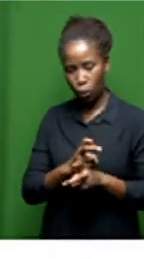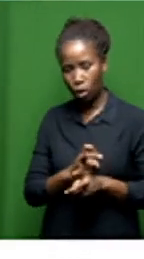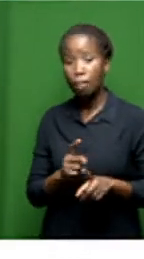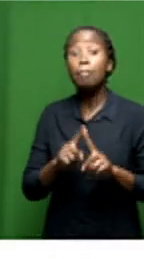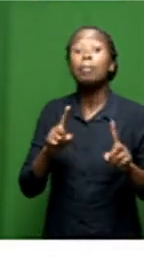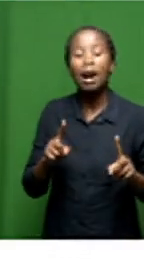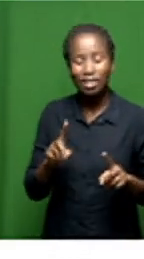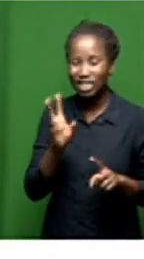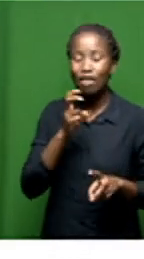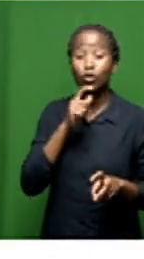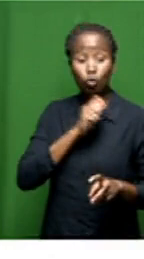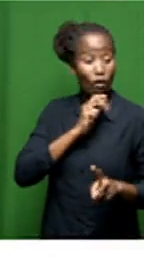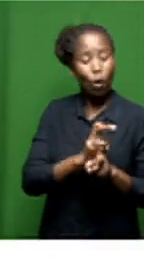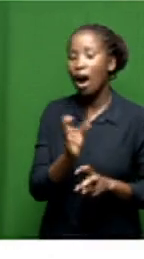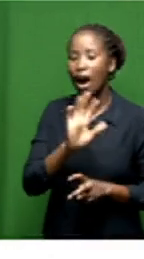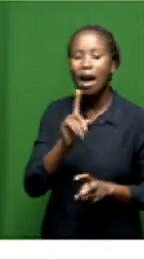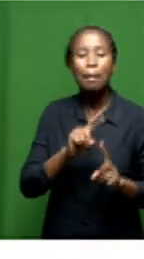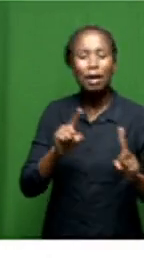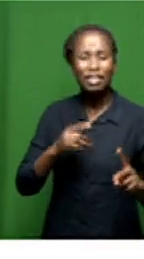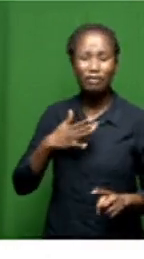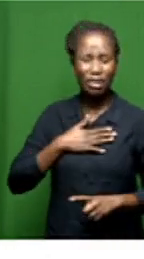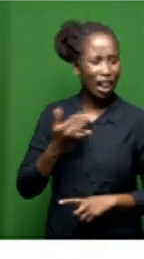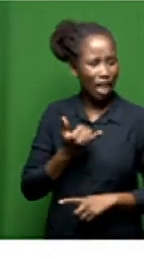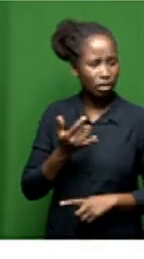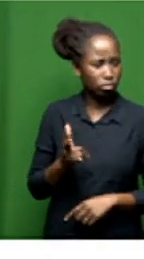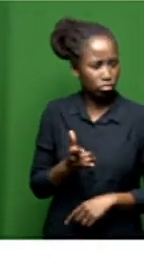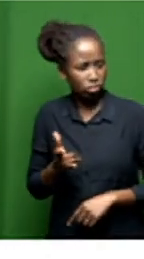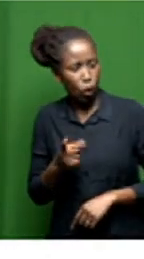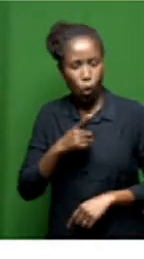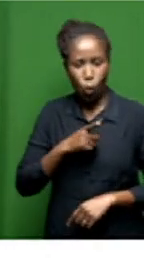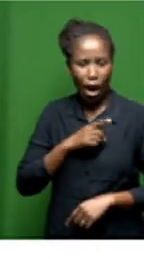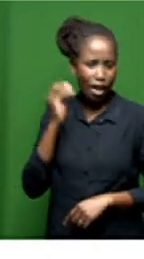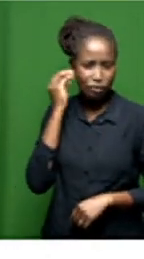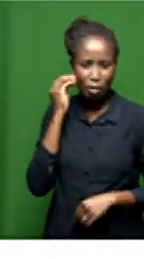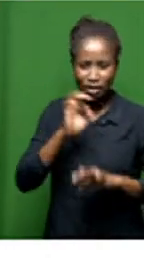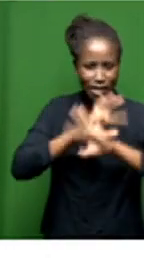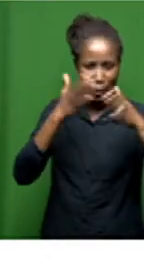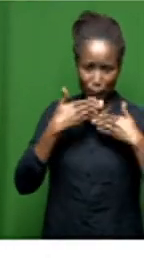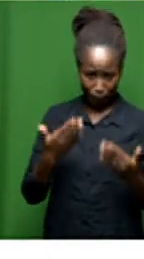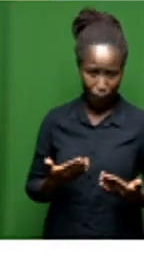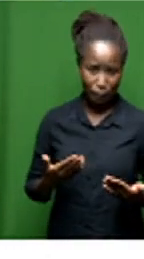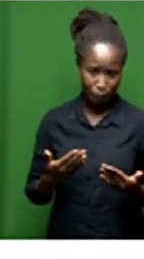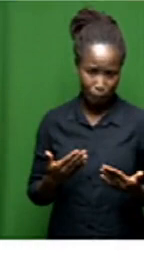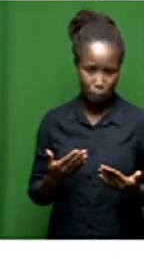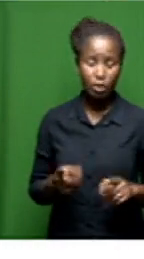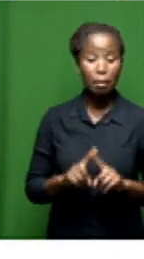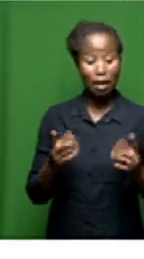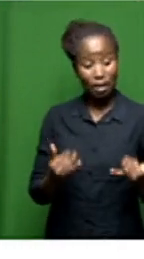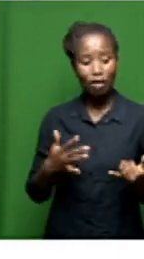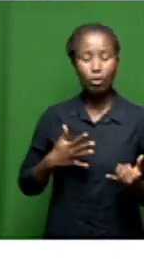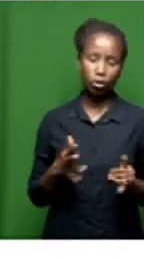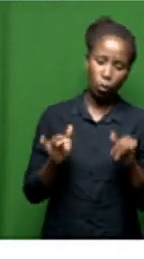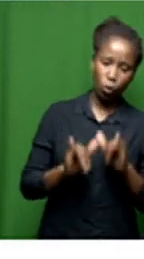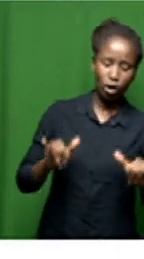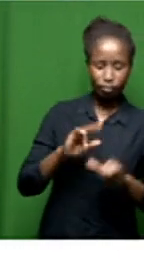some hesitancy based on a lack of information, or are approaching a wait-and-see approach for some of the